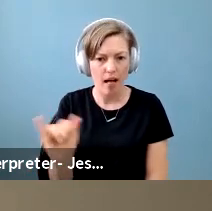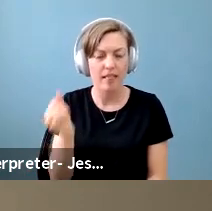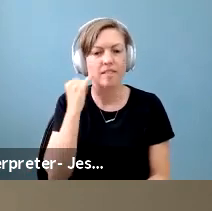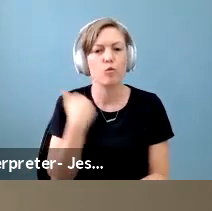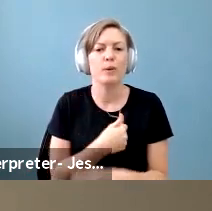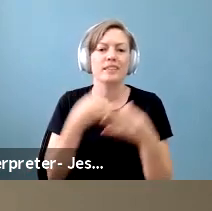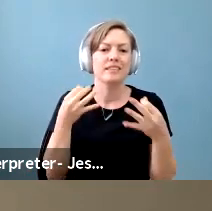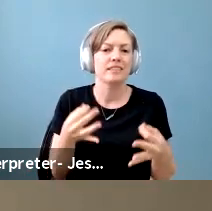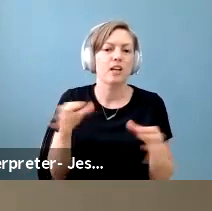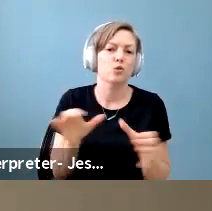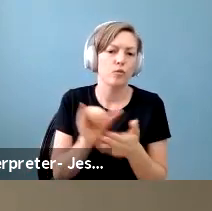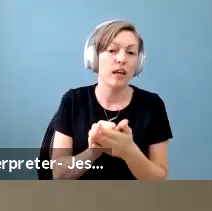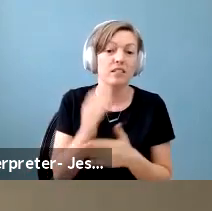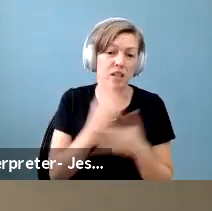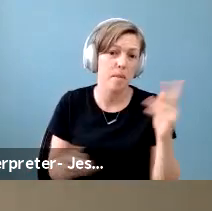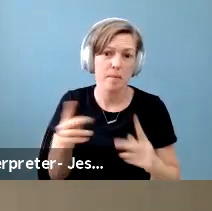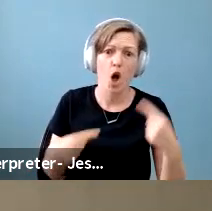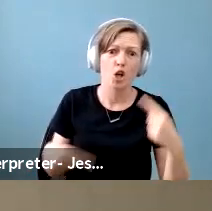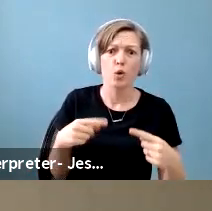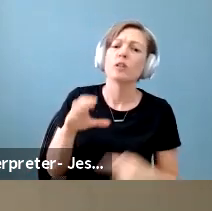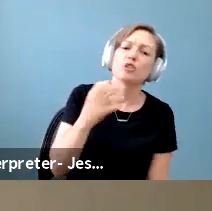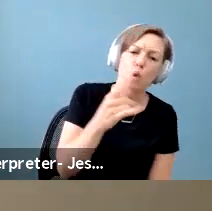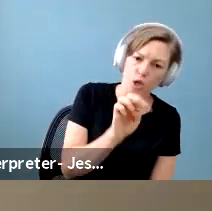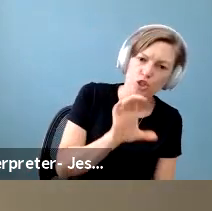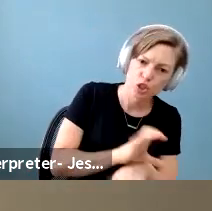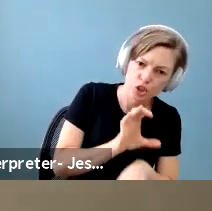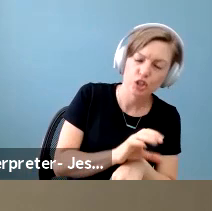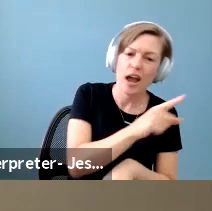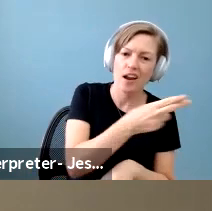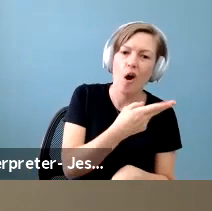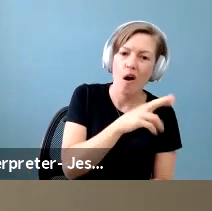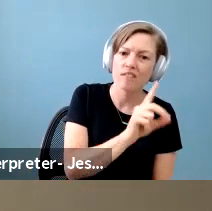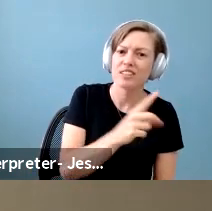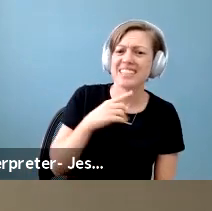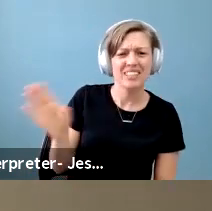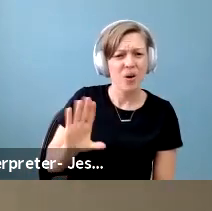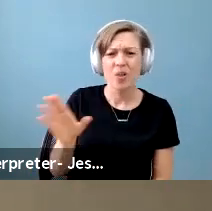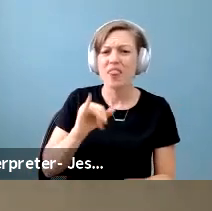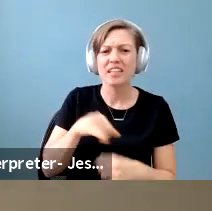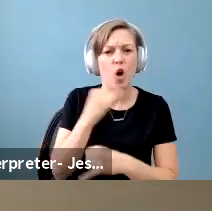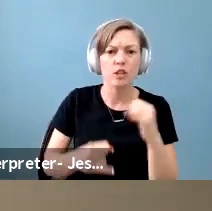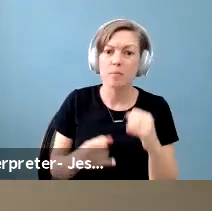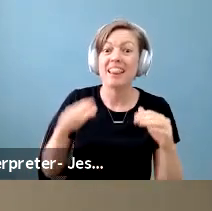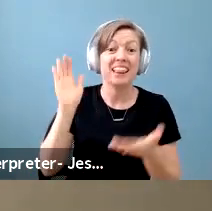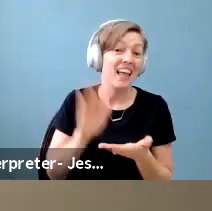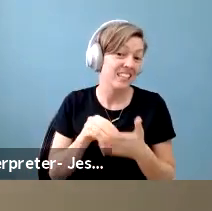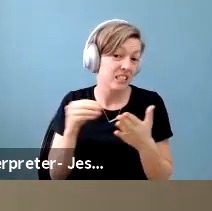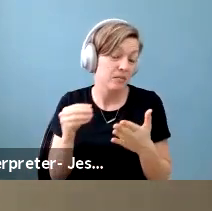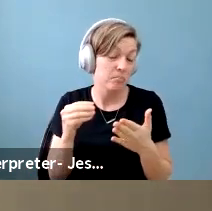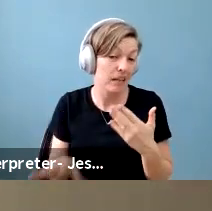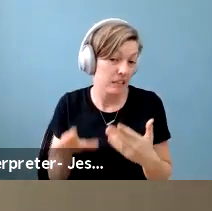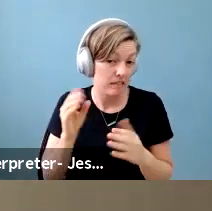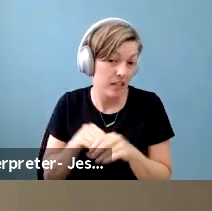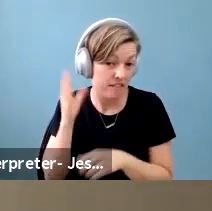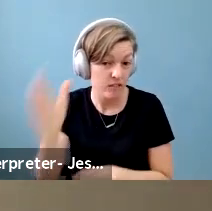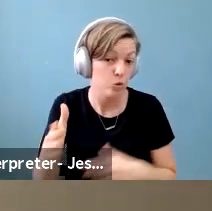to do that. And some people have argued, George Church at Harvard, that might be ultimately less expensive in the future.